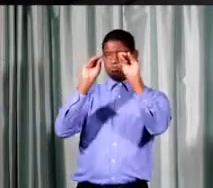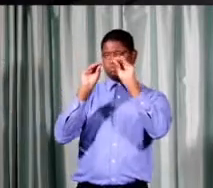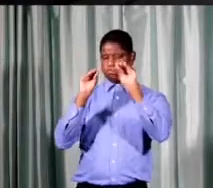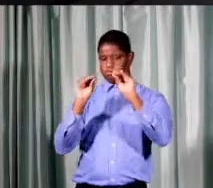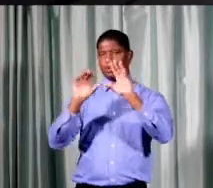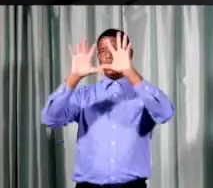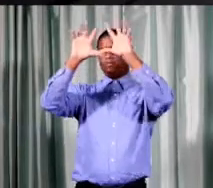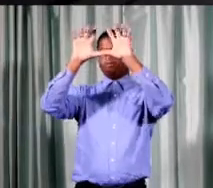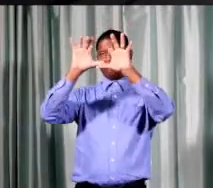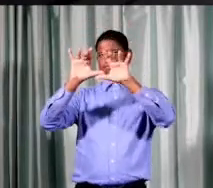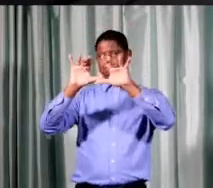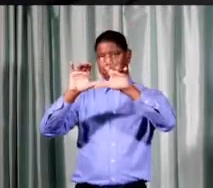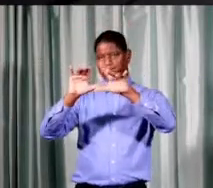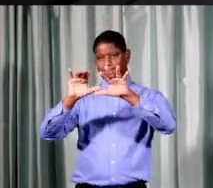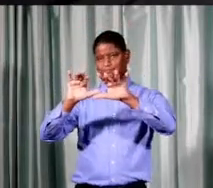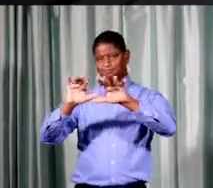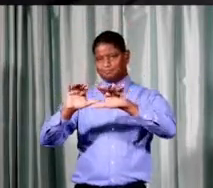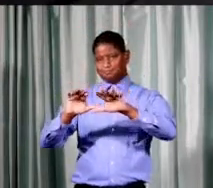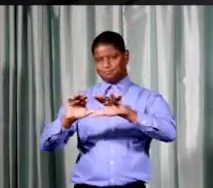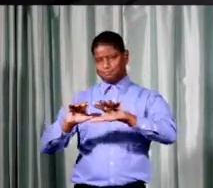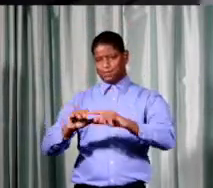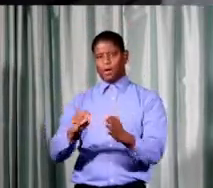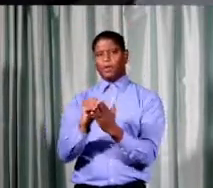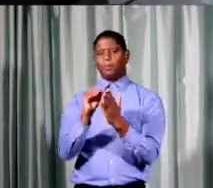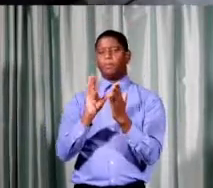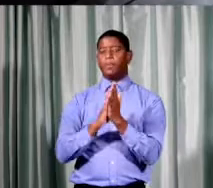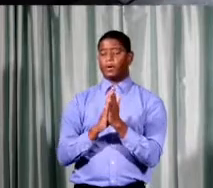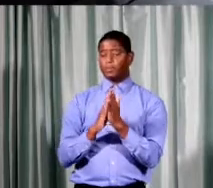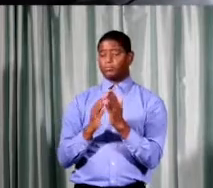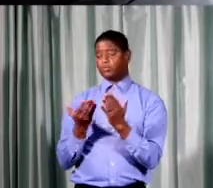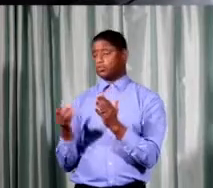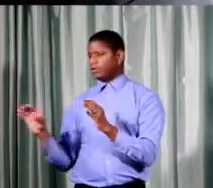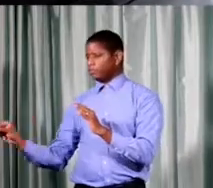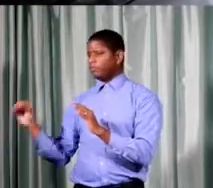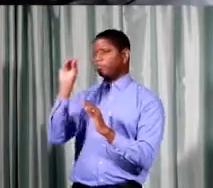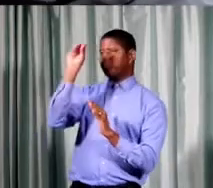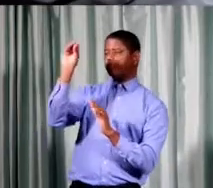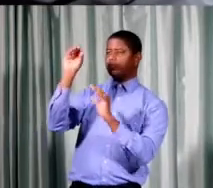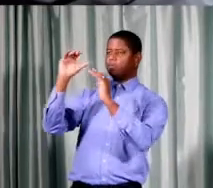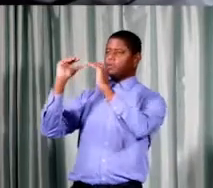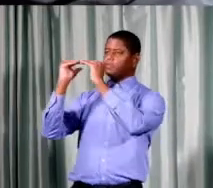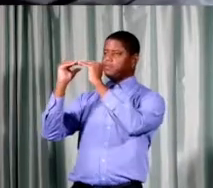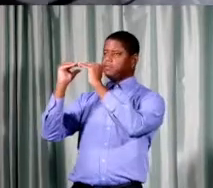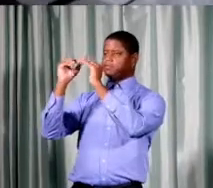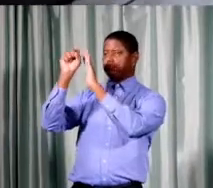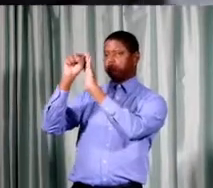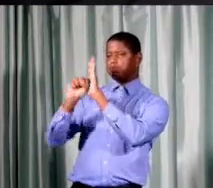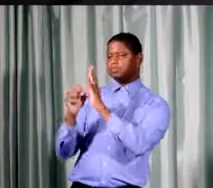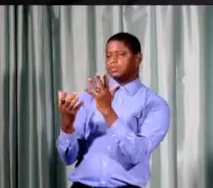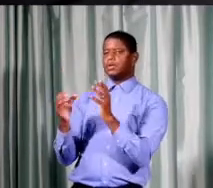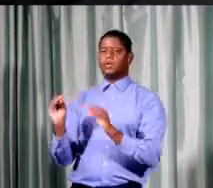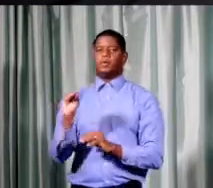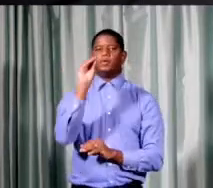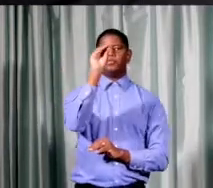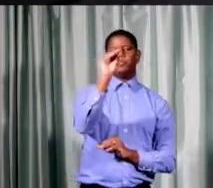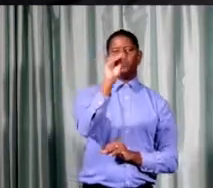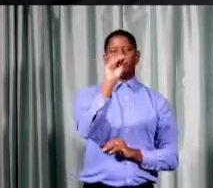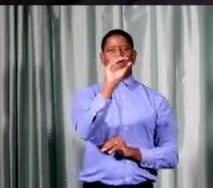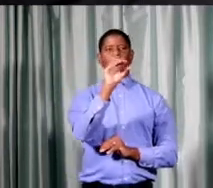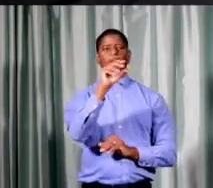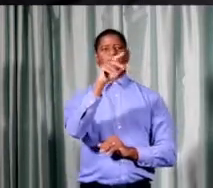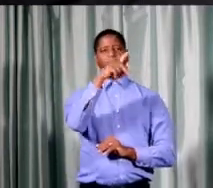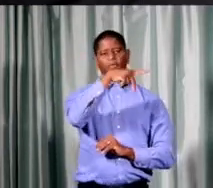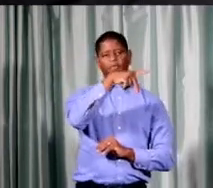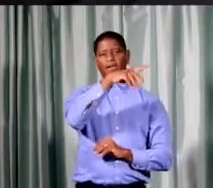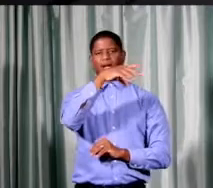sheet. Take the balance in your sales account and put it here on your income statement. Because all the financials